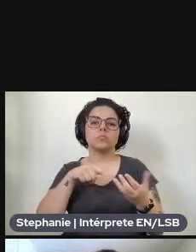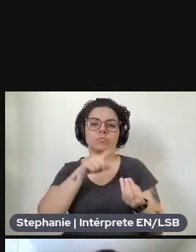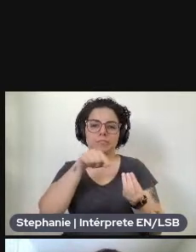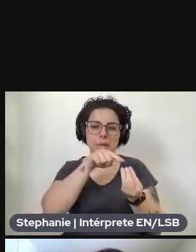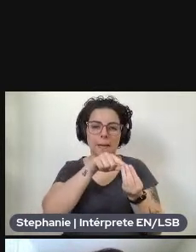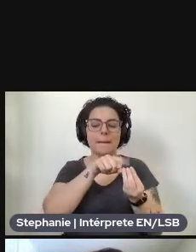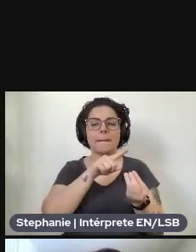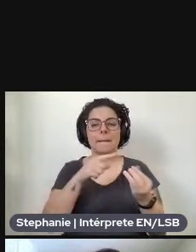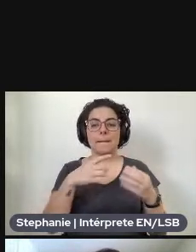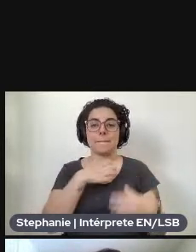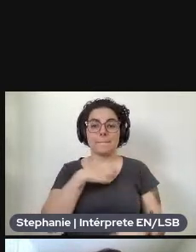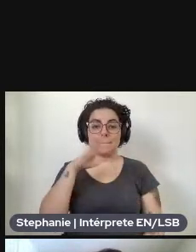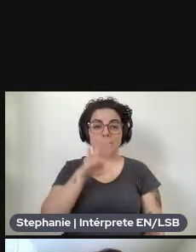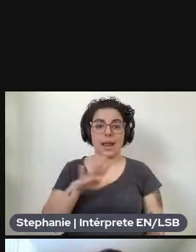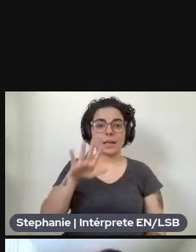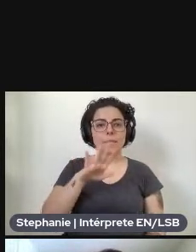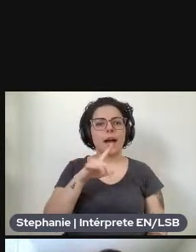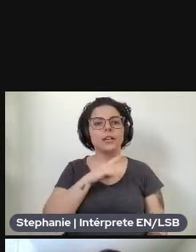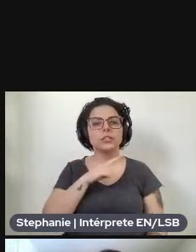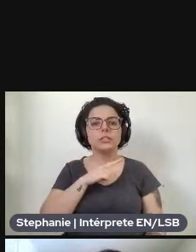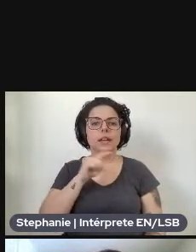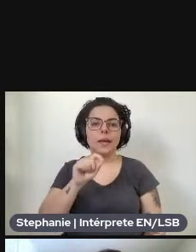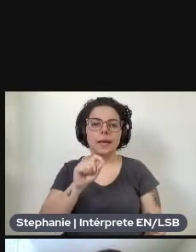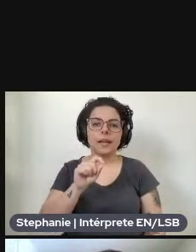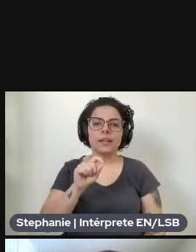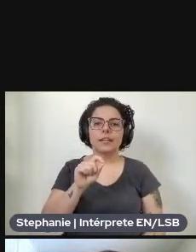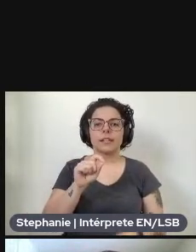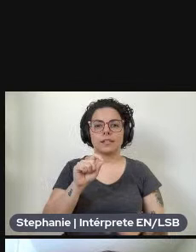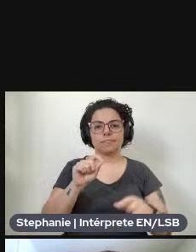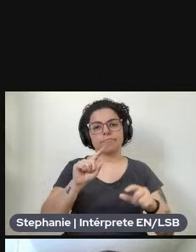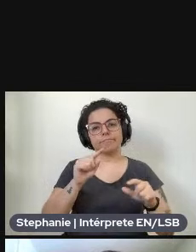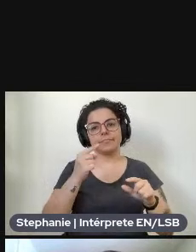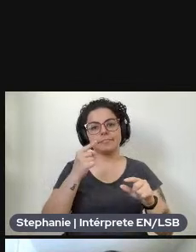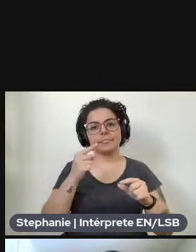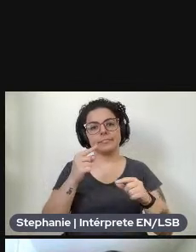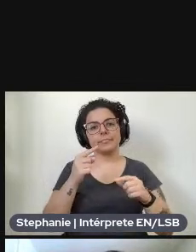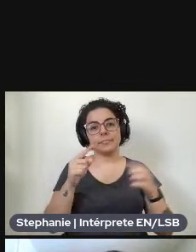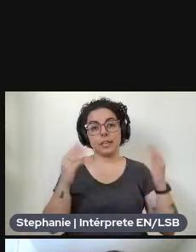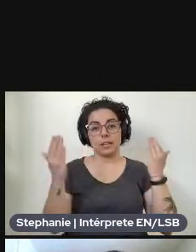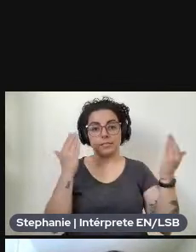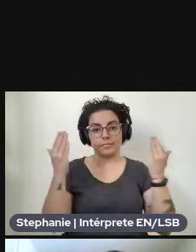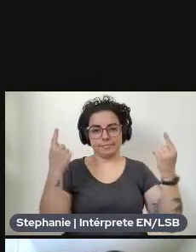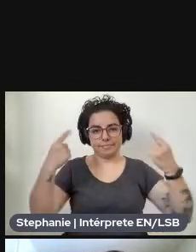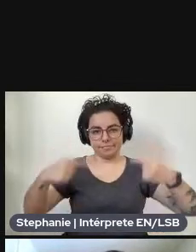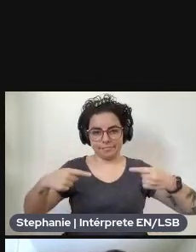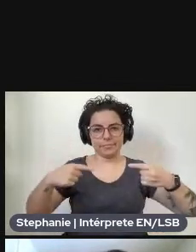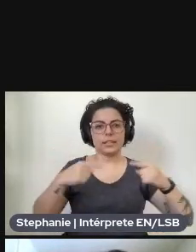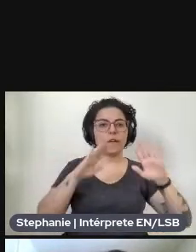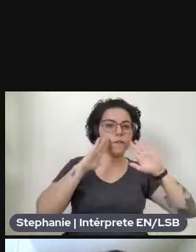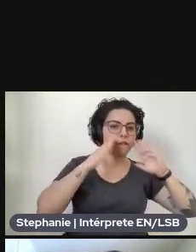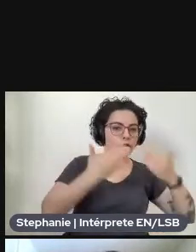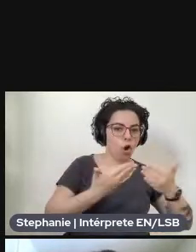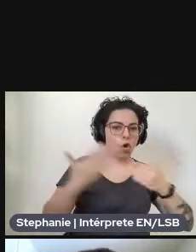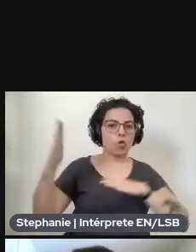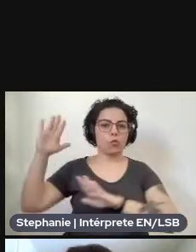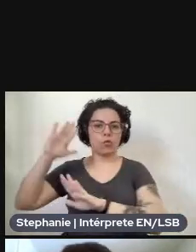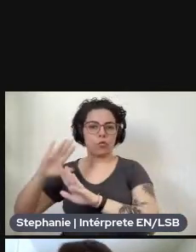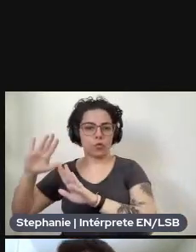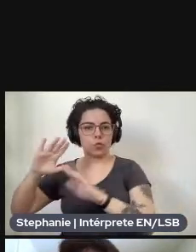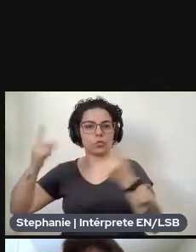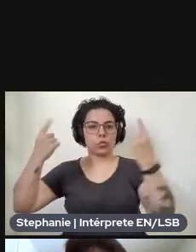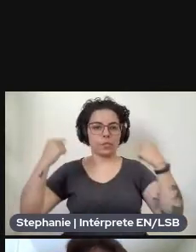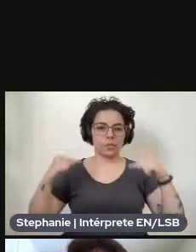Focus is opposed to background. Topic is opposed to comment. A contrast